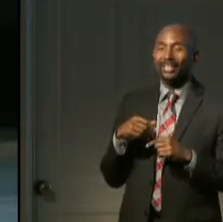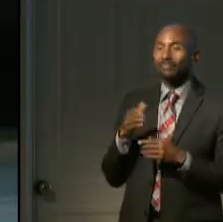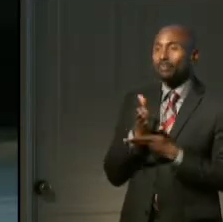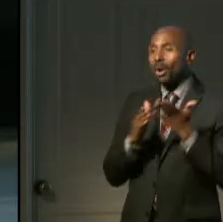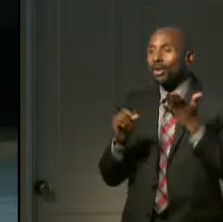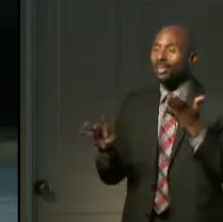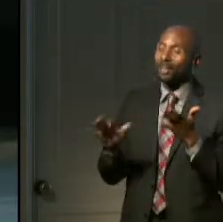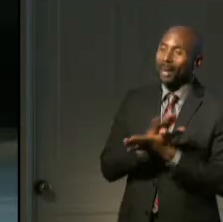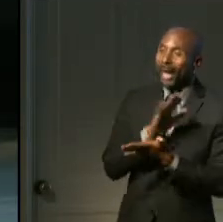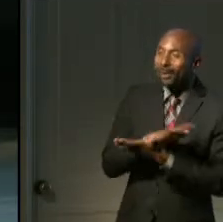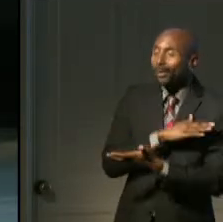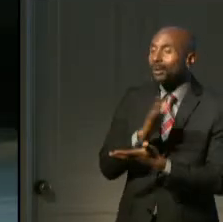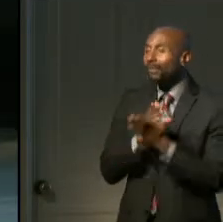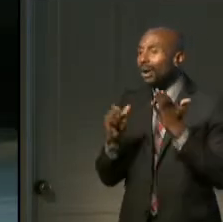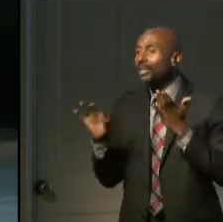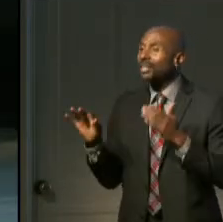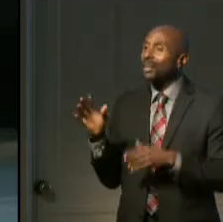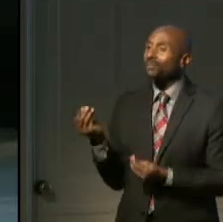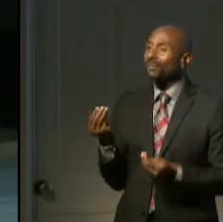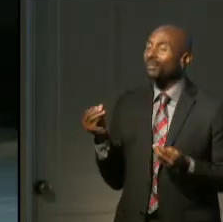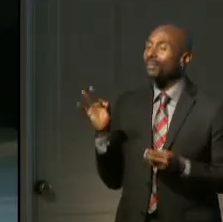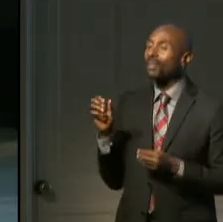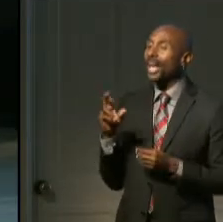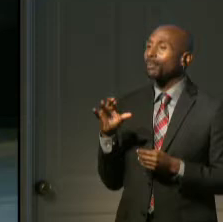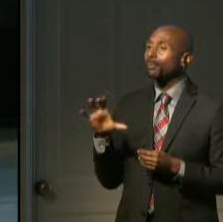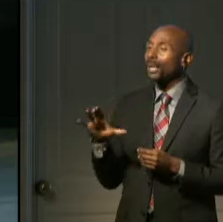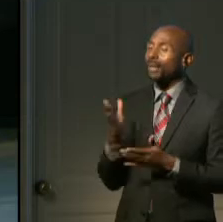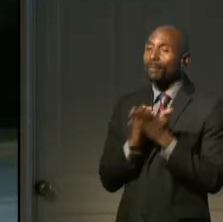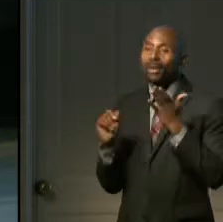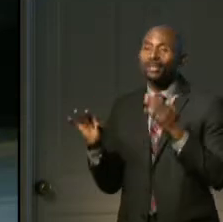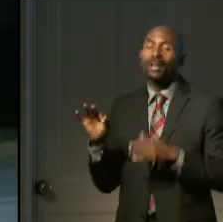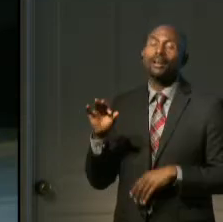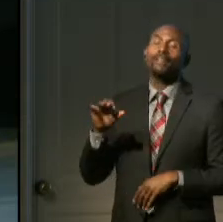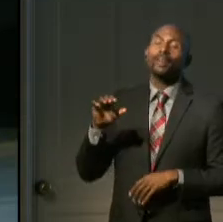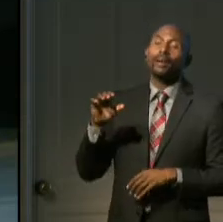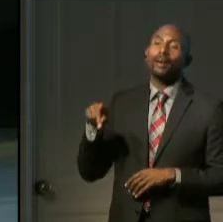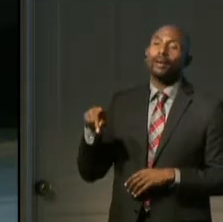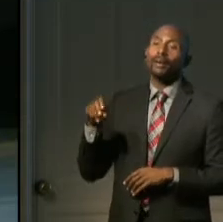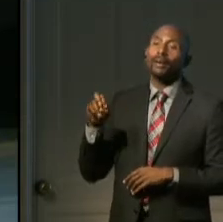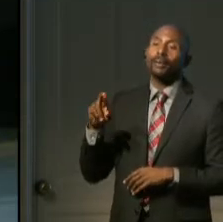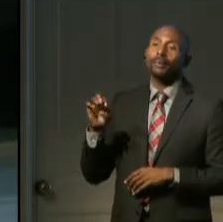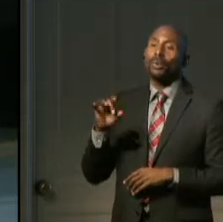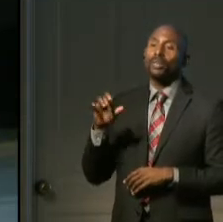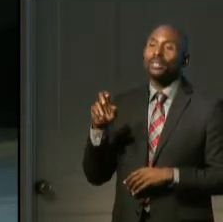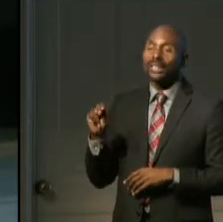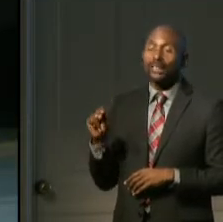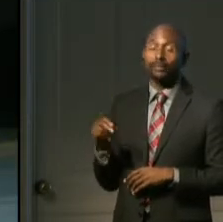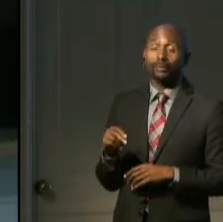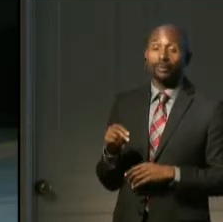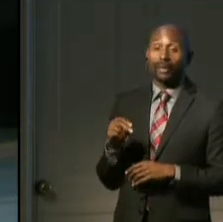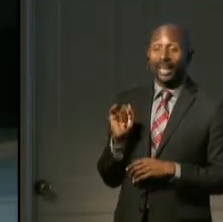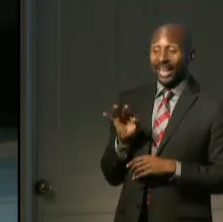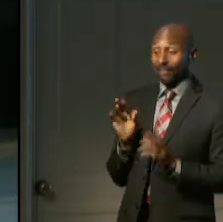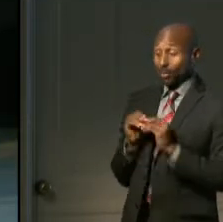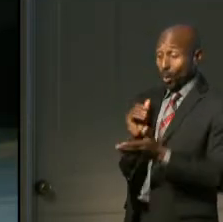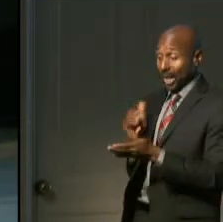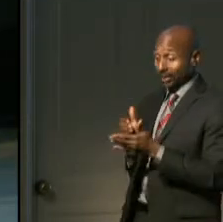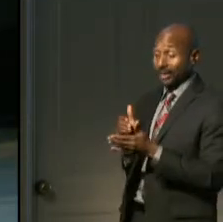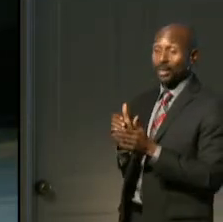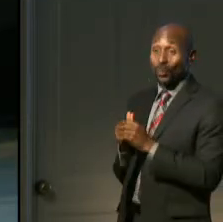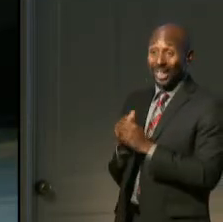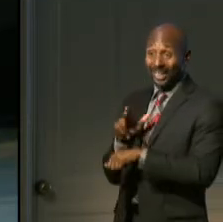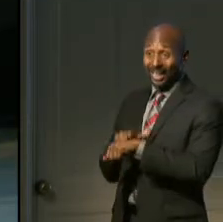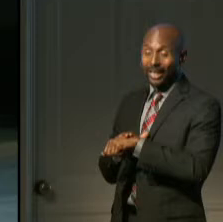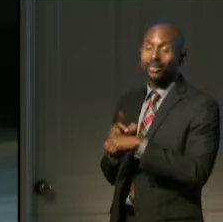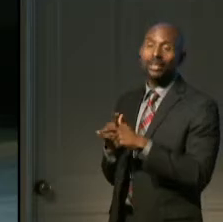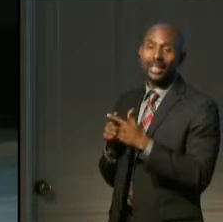porcelain, but the closer something is to nature or to culture, the more likely it will have been to